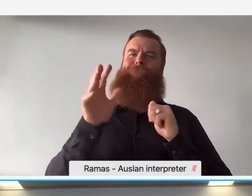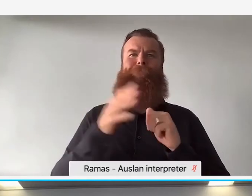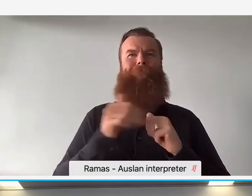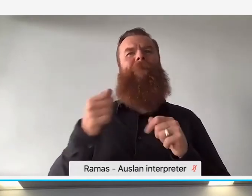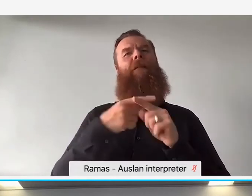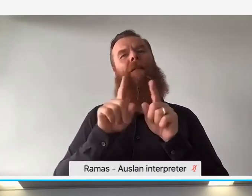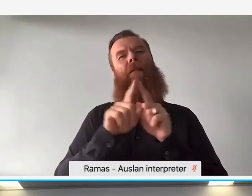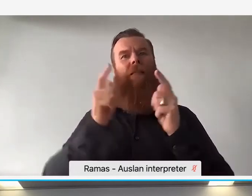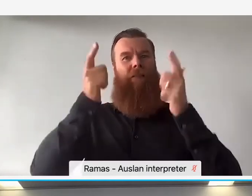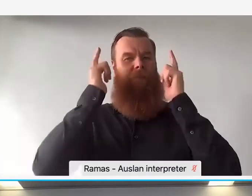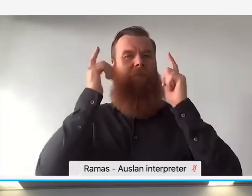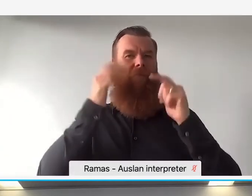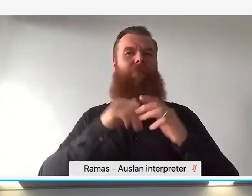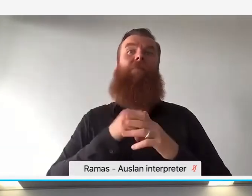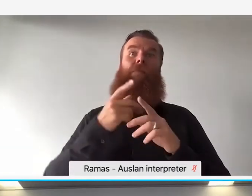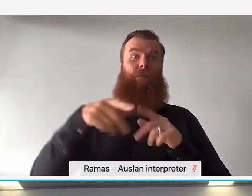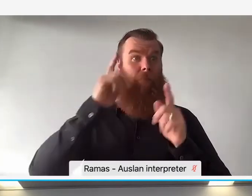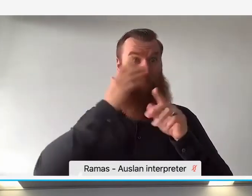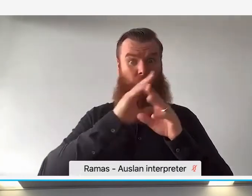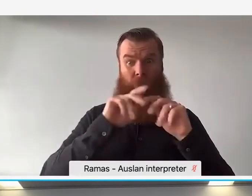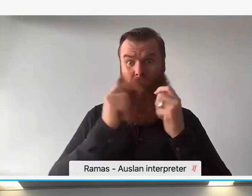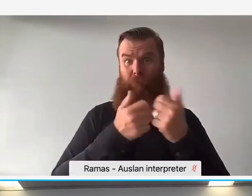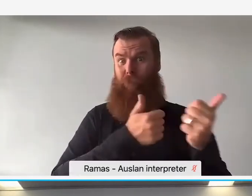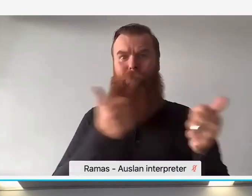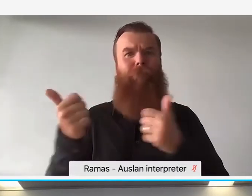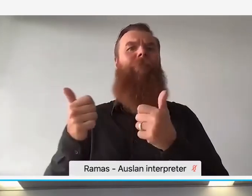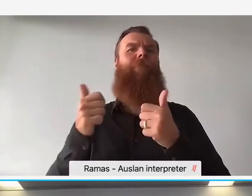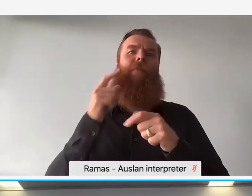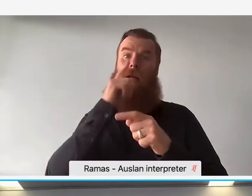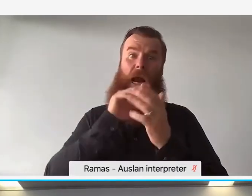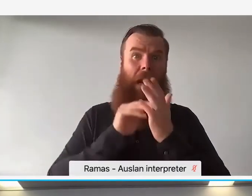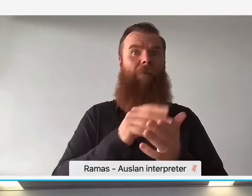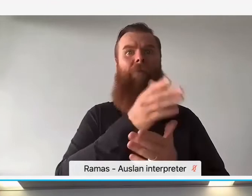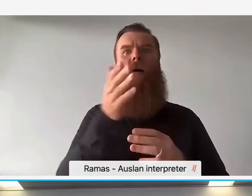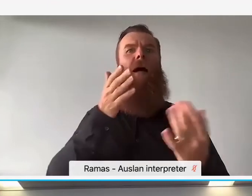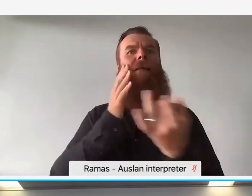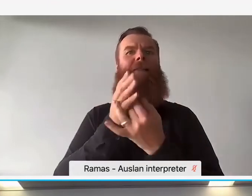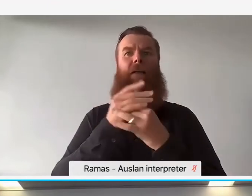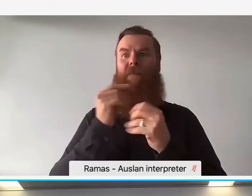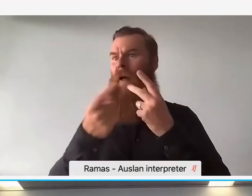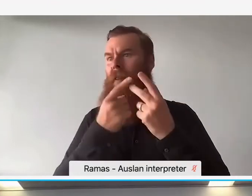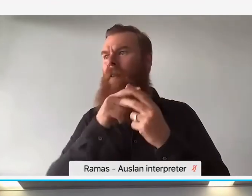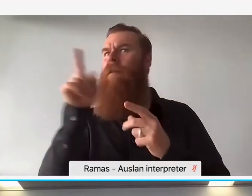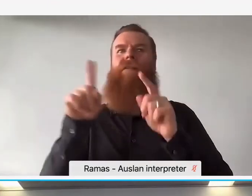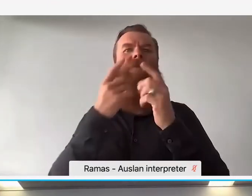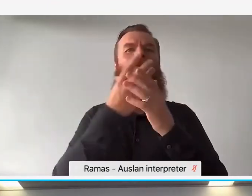welfare team can help you access a number of other available resources in the communities where your workers are.